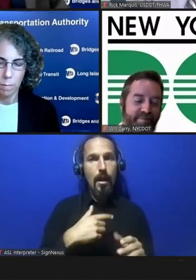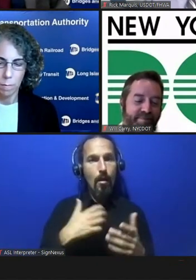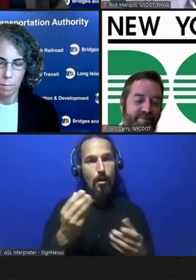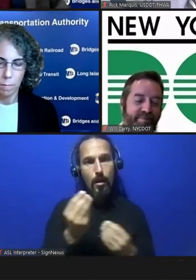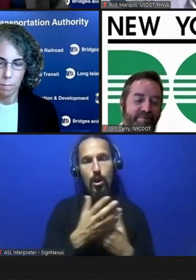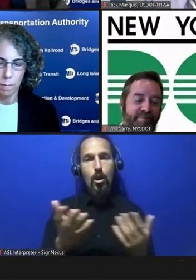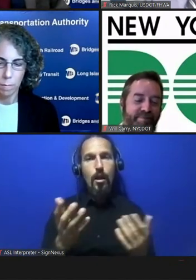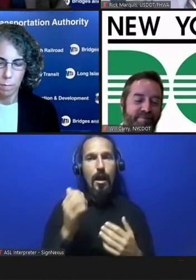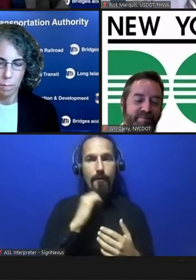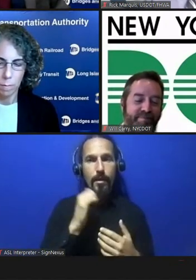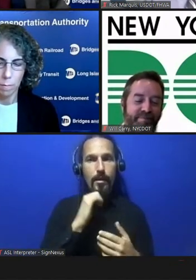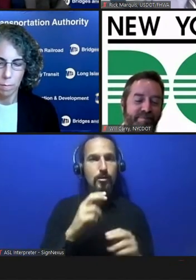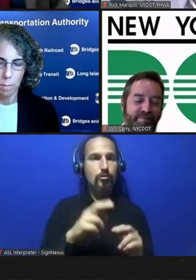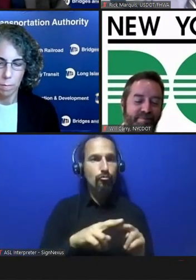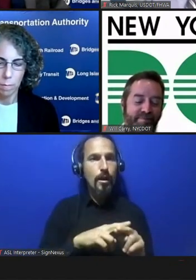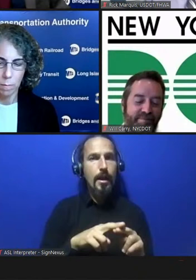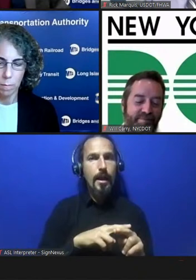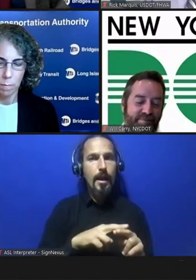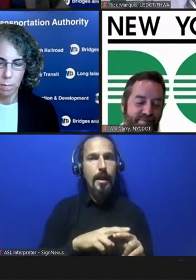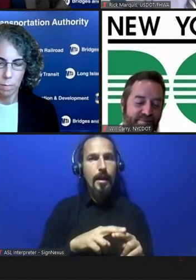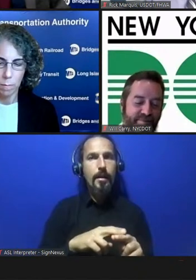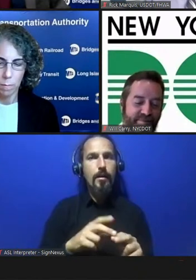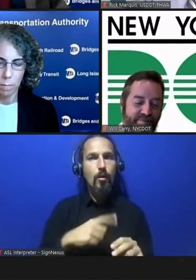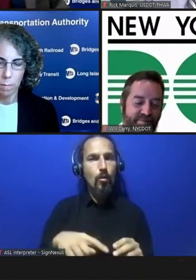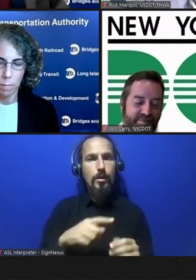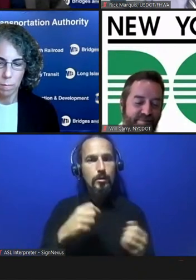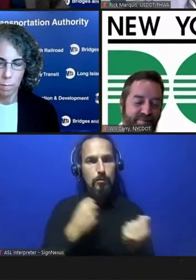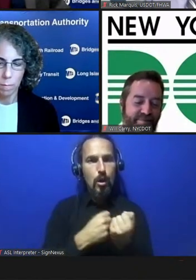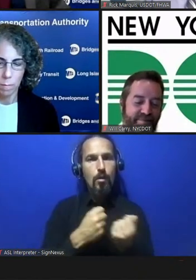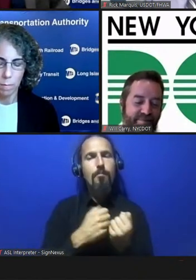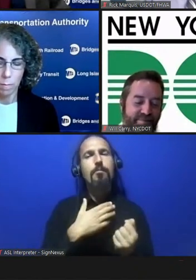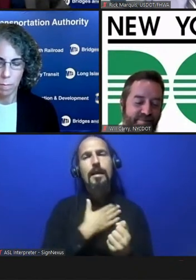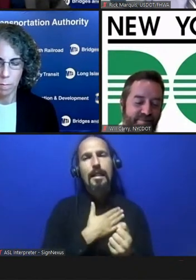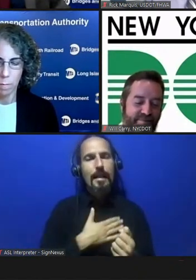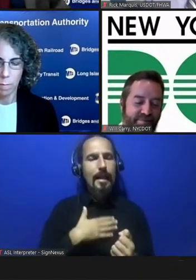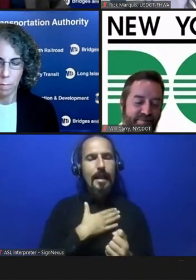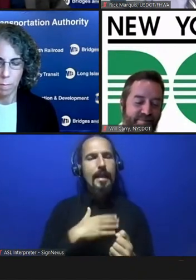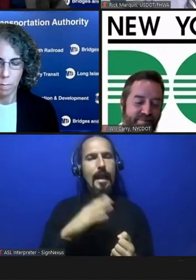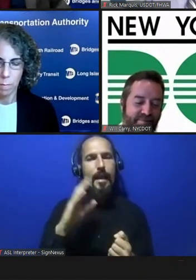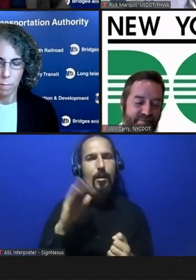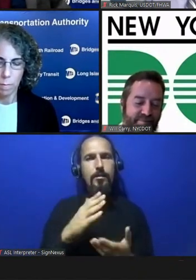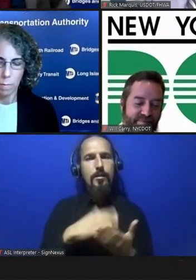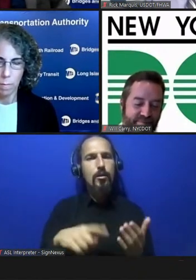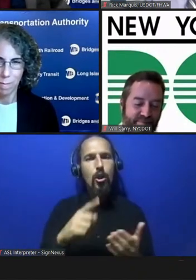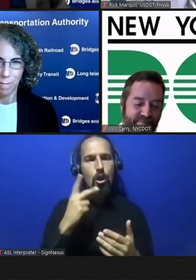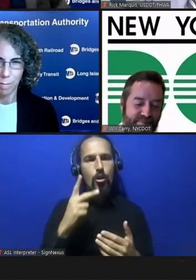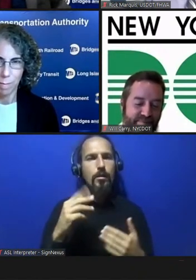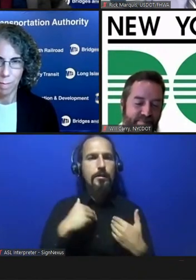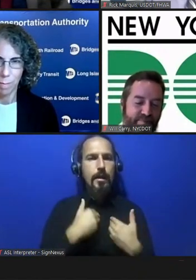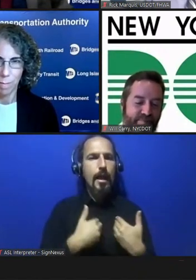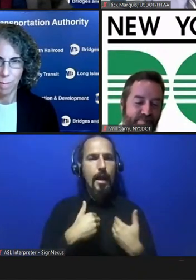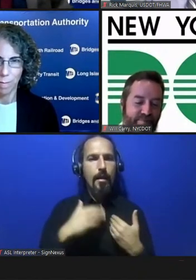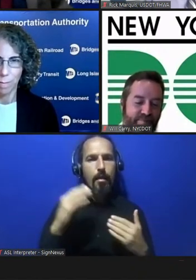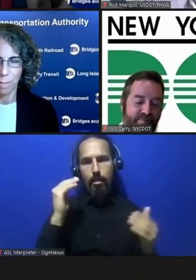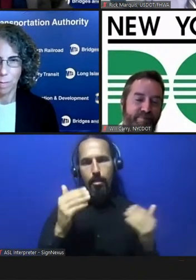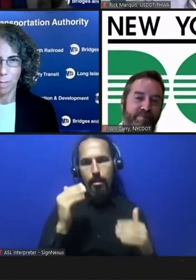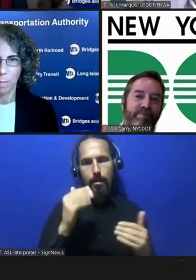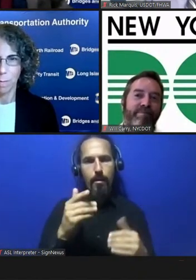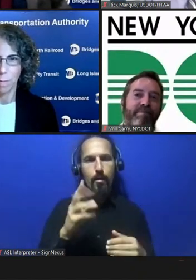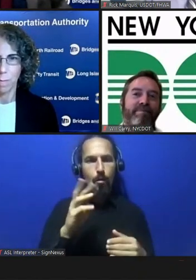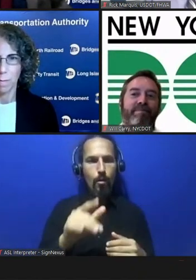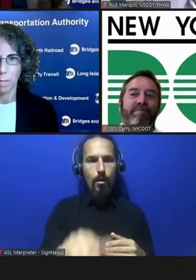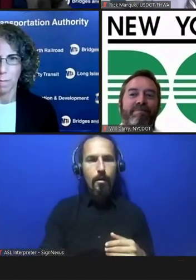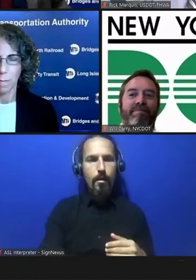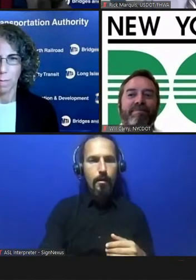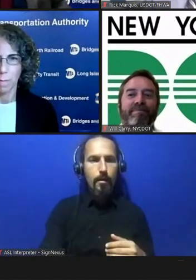know every day he takes the train so we're in support of it but please and i know that some of you look tired i could see all the will i see he's been